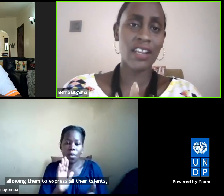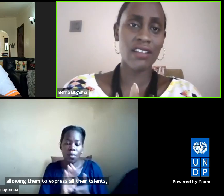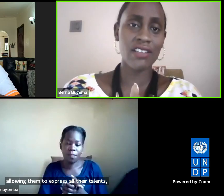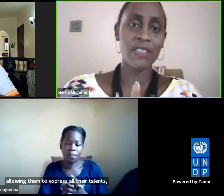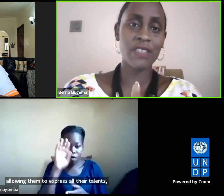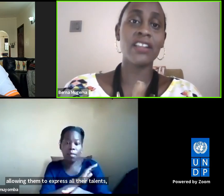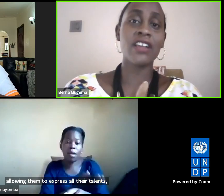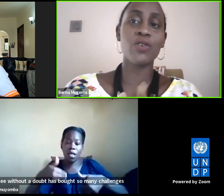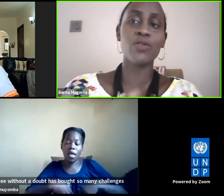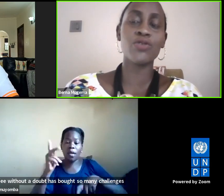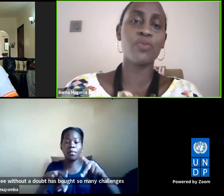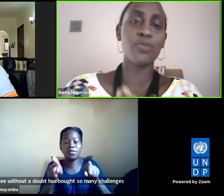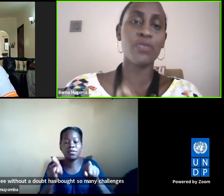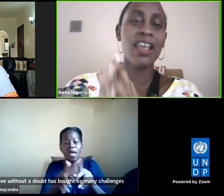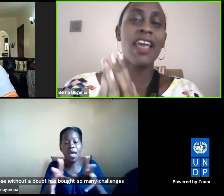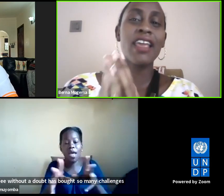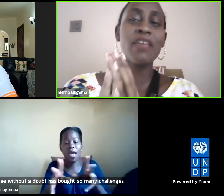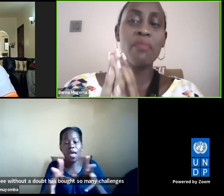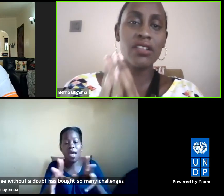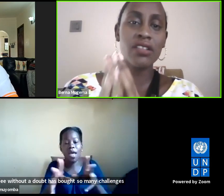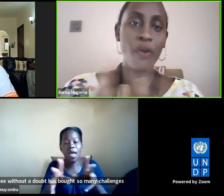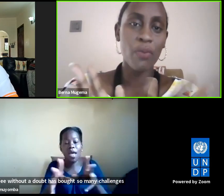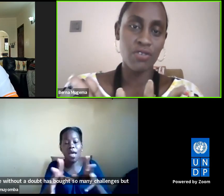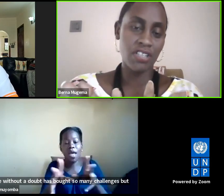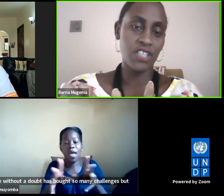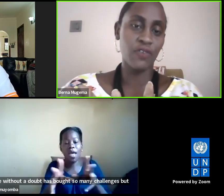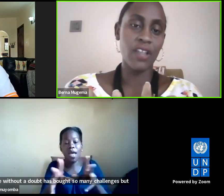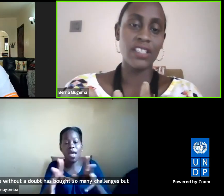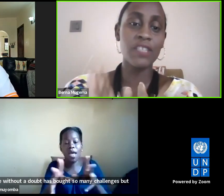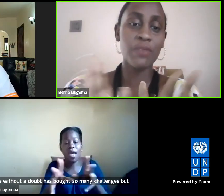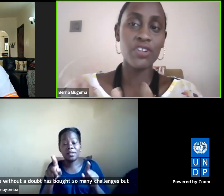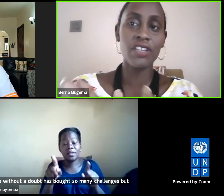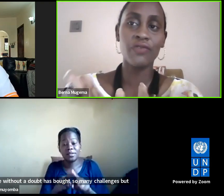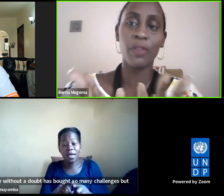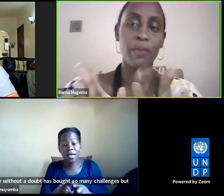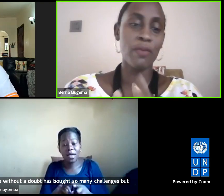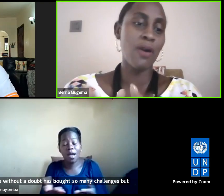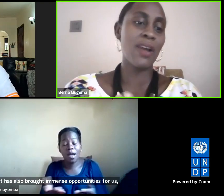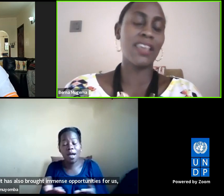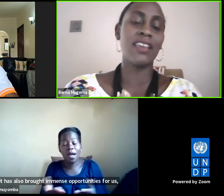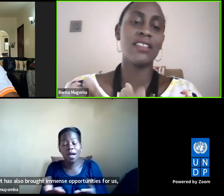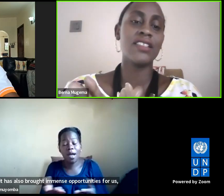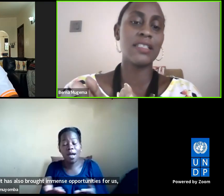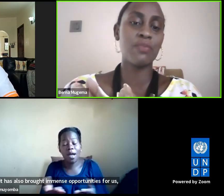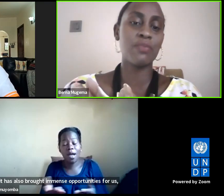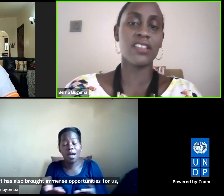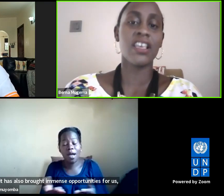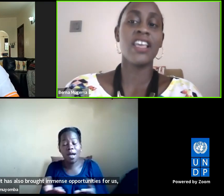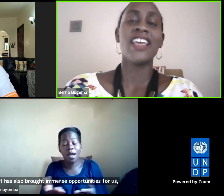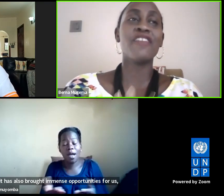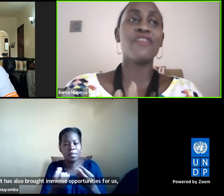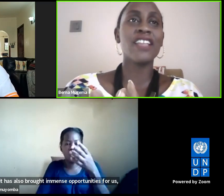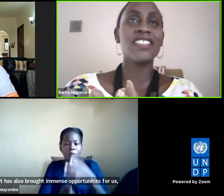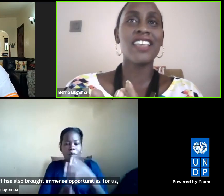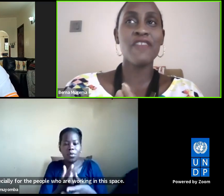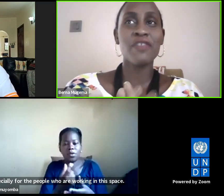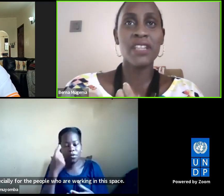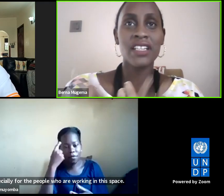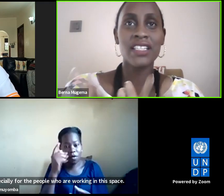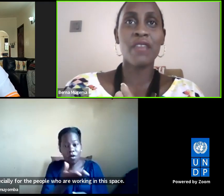many challenges, but it has also brought immense opportunities for us, especially for the people who are working in this space. If